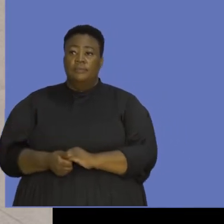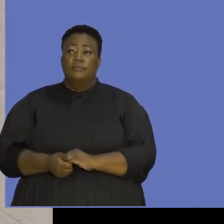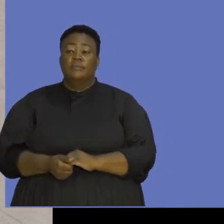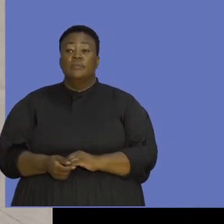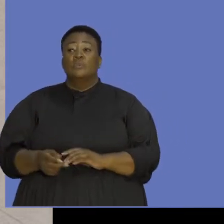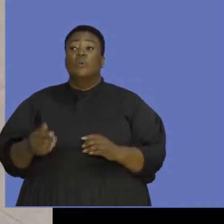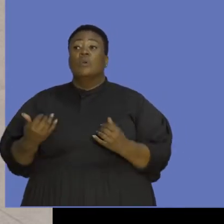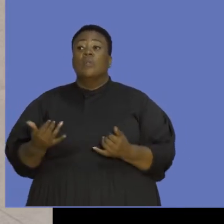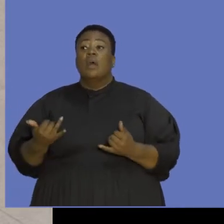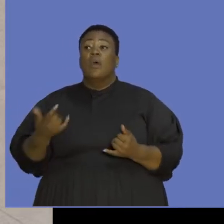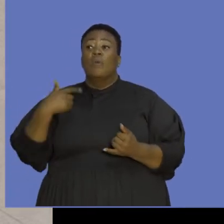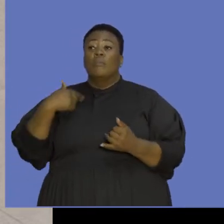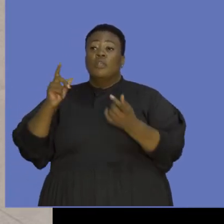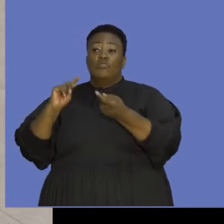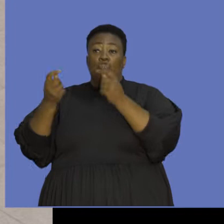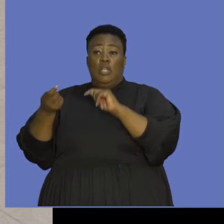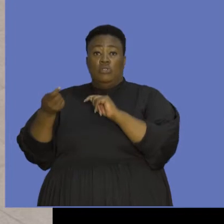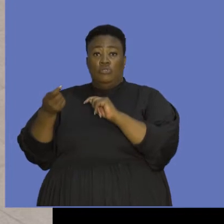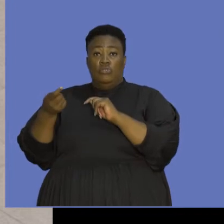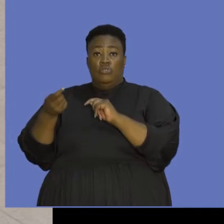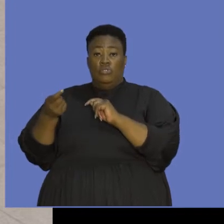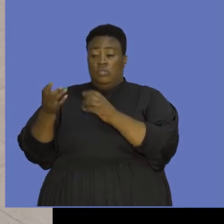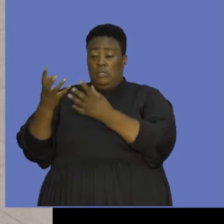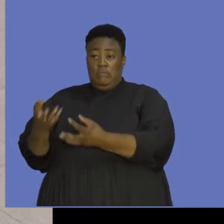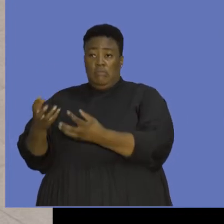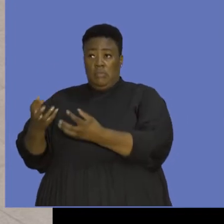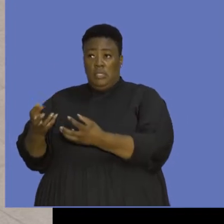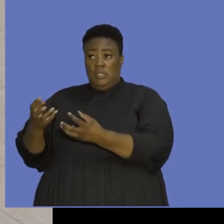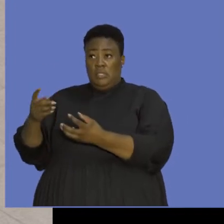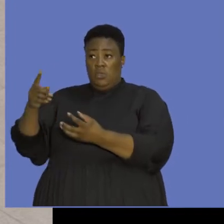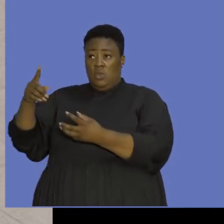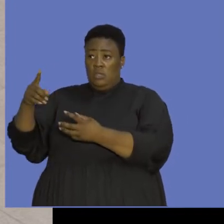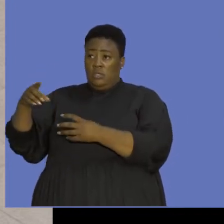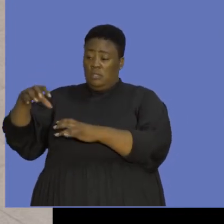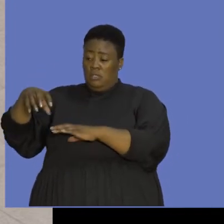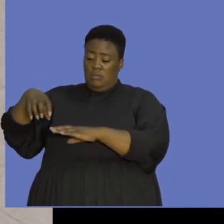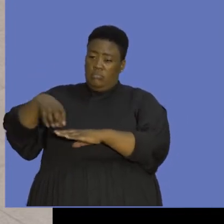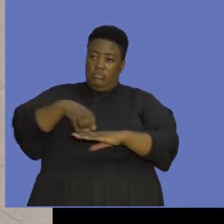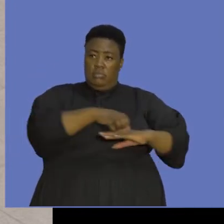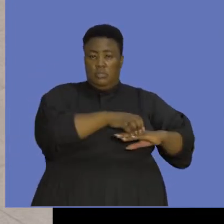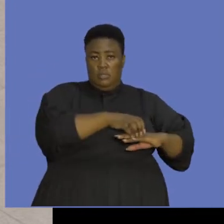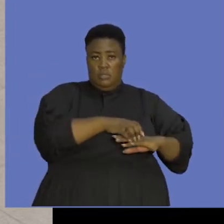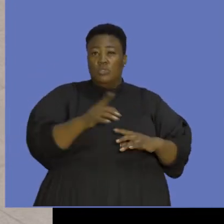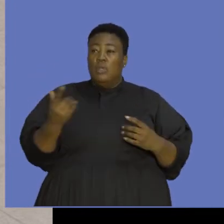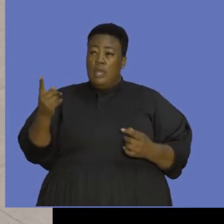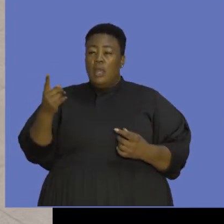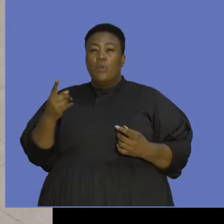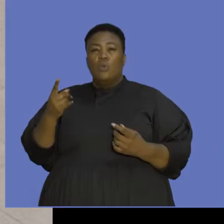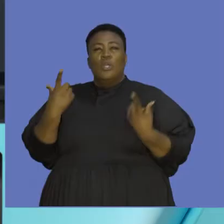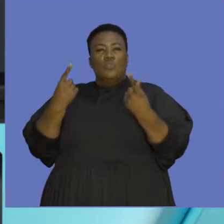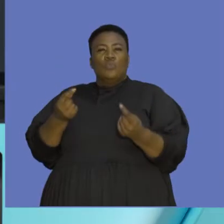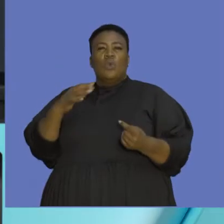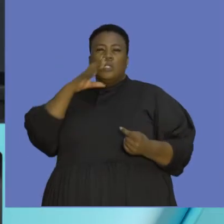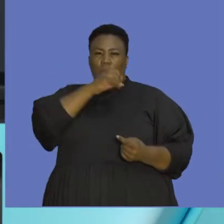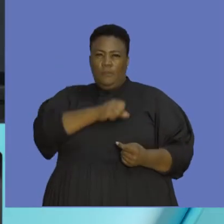1. This time, I'm going to change the mass on my cart, okay? We're making a very important assumption